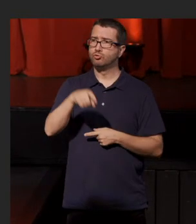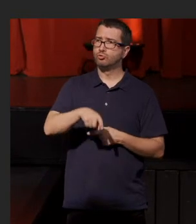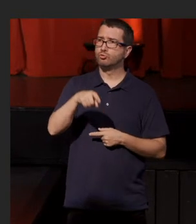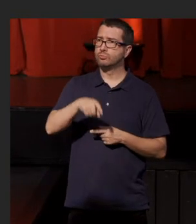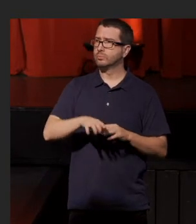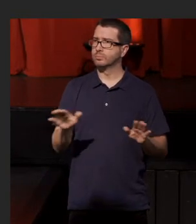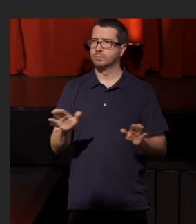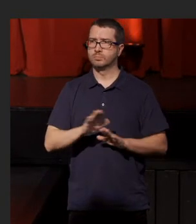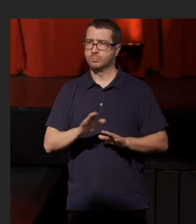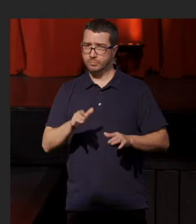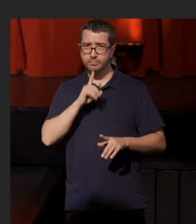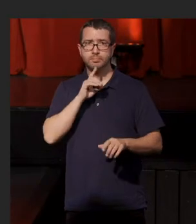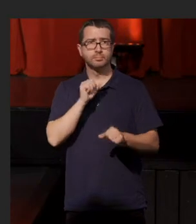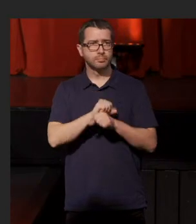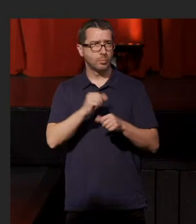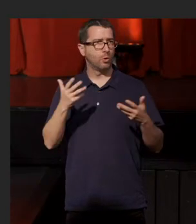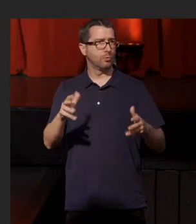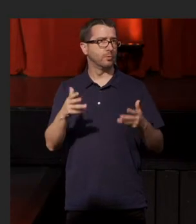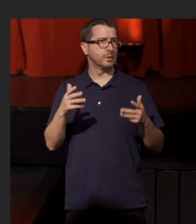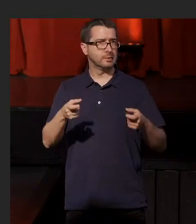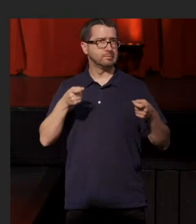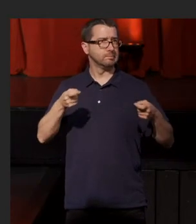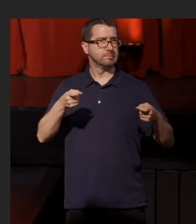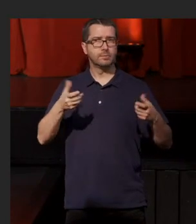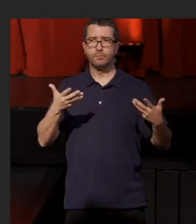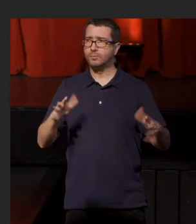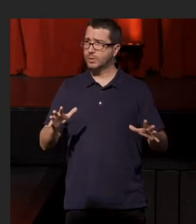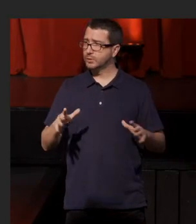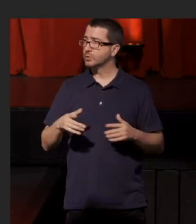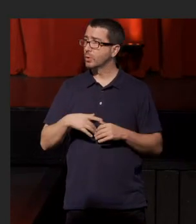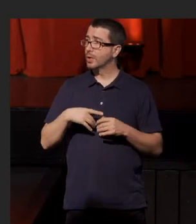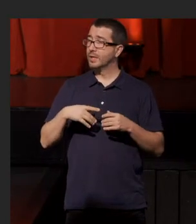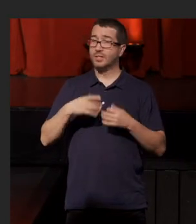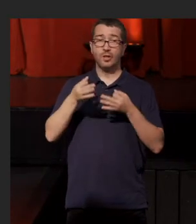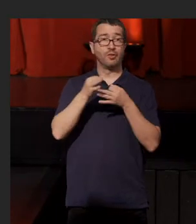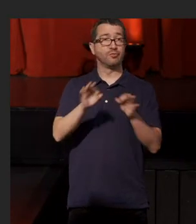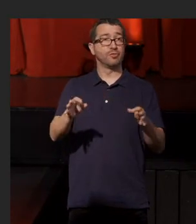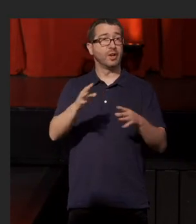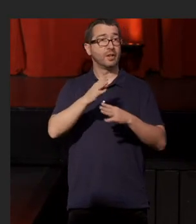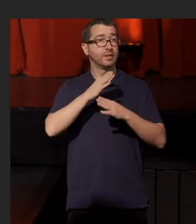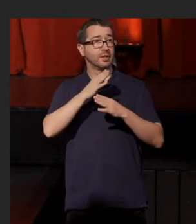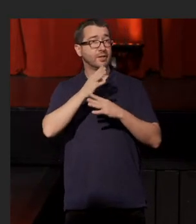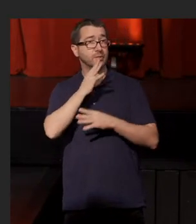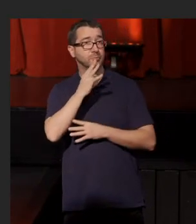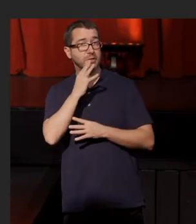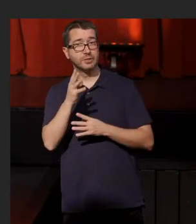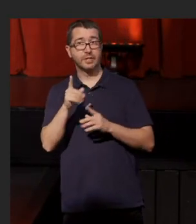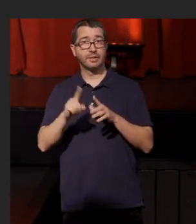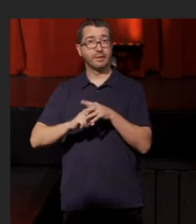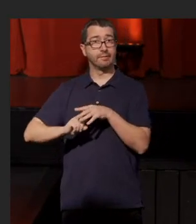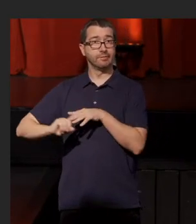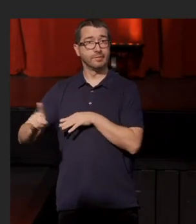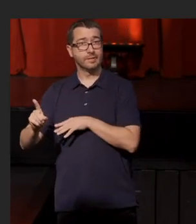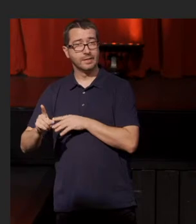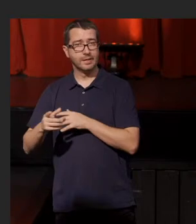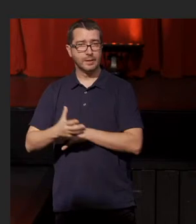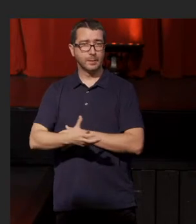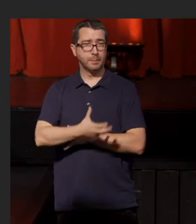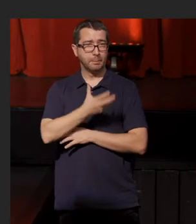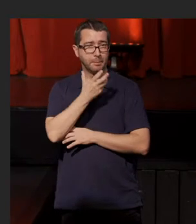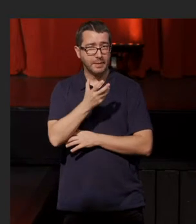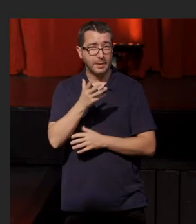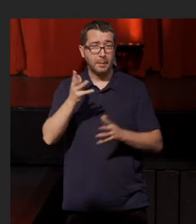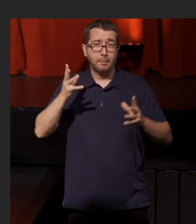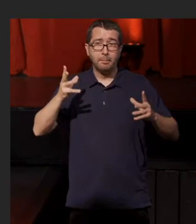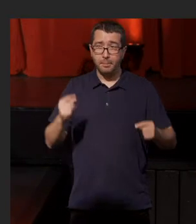So I realize bringing up free speech and then running is a little bit mean, but it's a really important part of